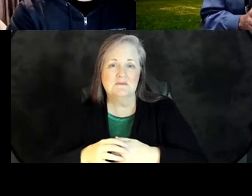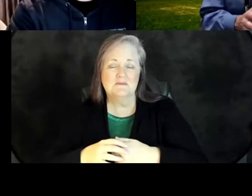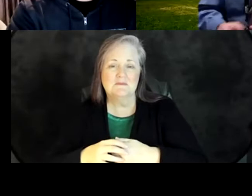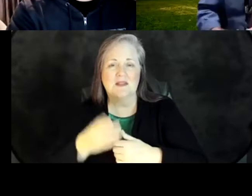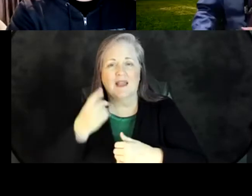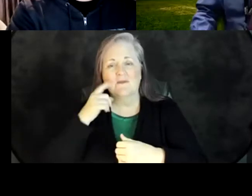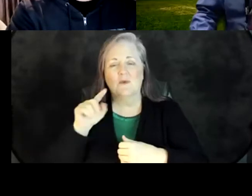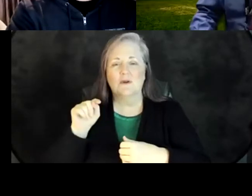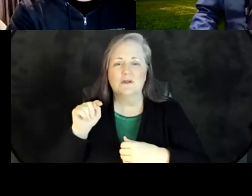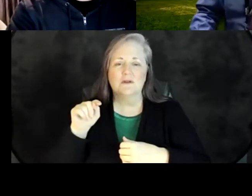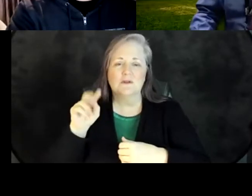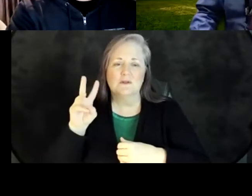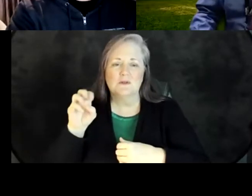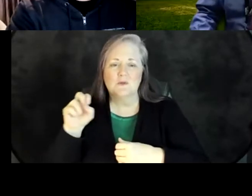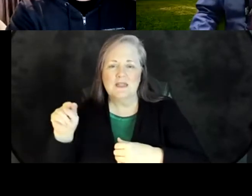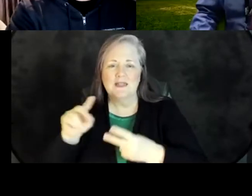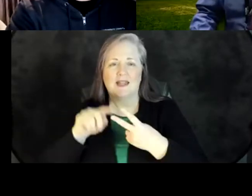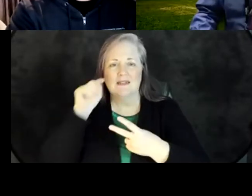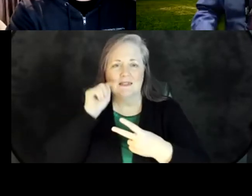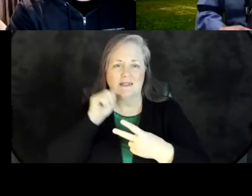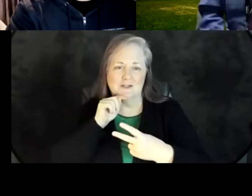and teenagers.